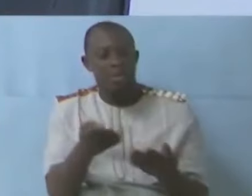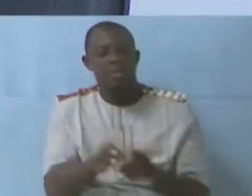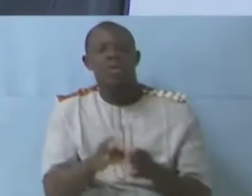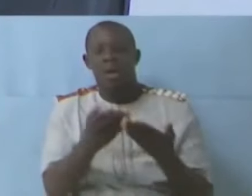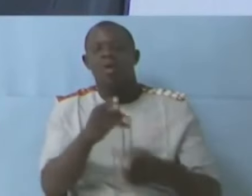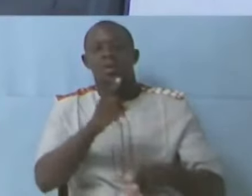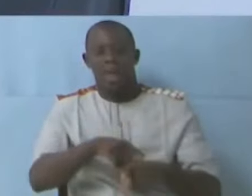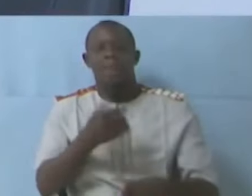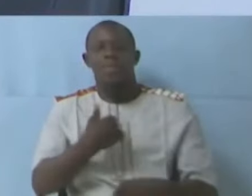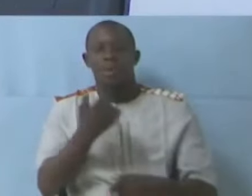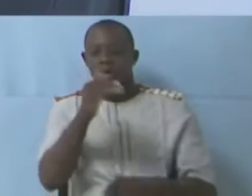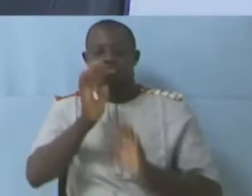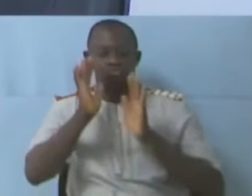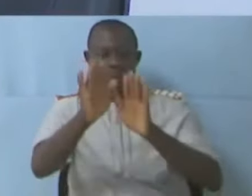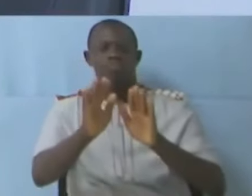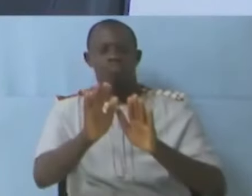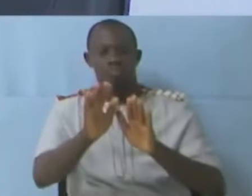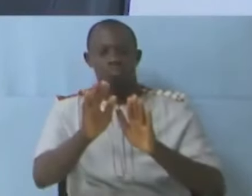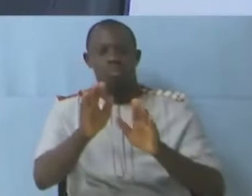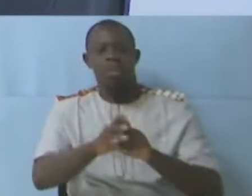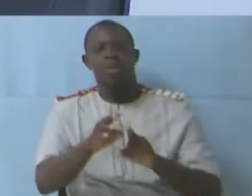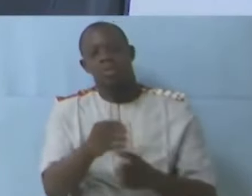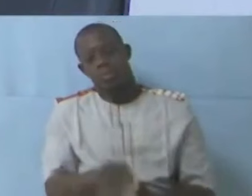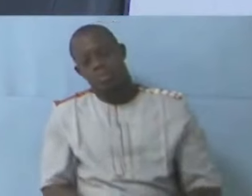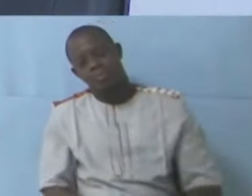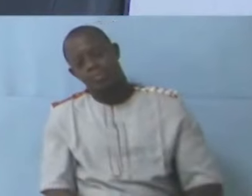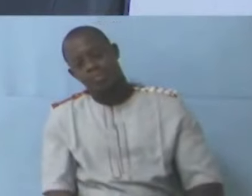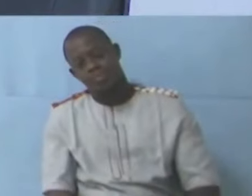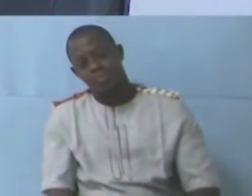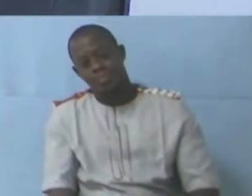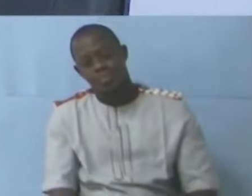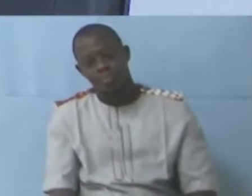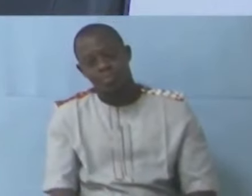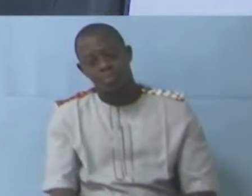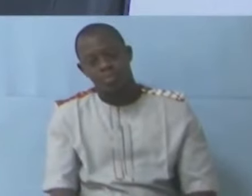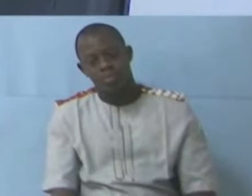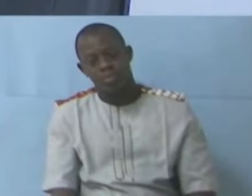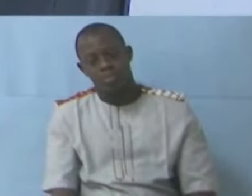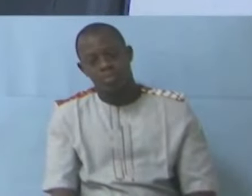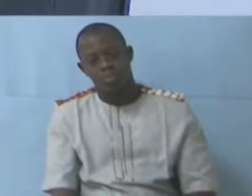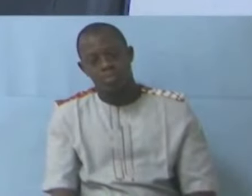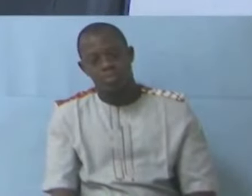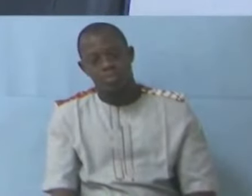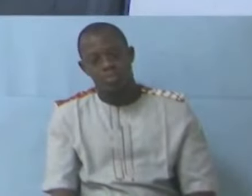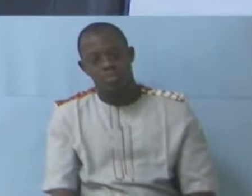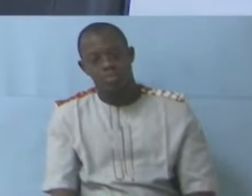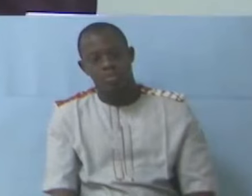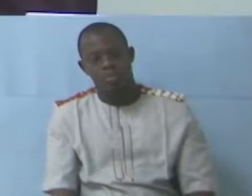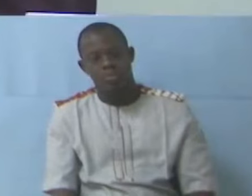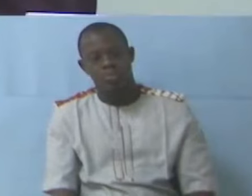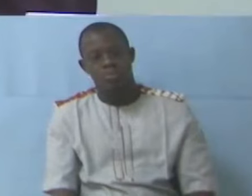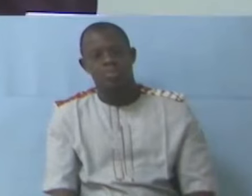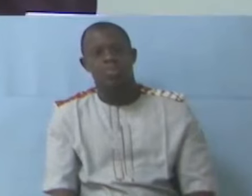he asked them to stop, so that he told them, if you kill this man, where are we going to receive evidence now? At the time where